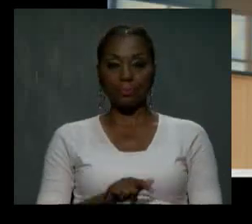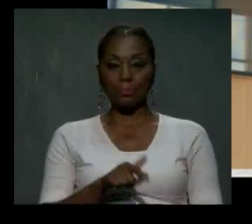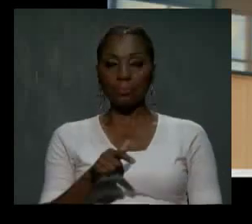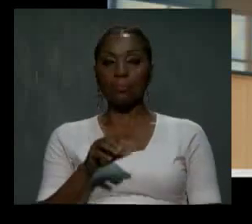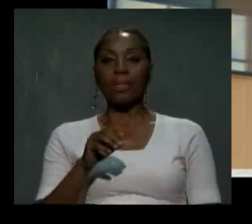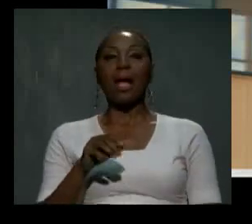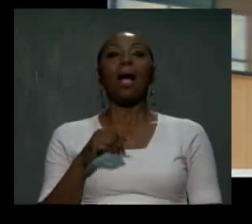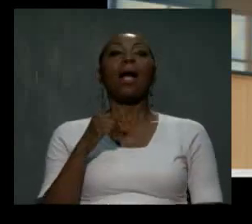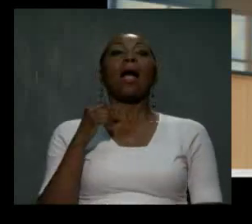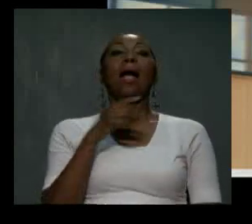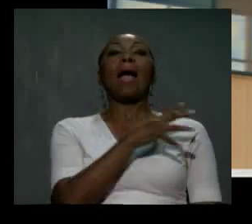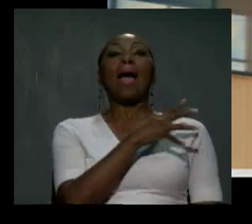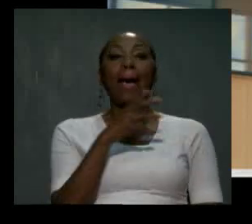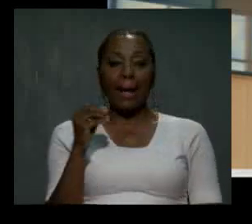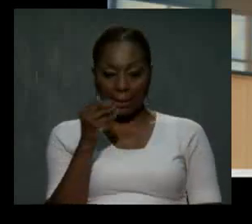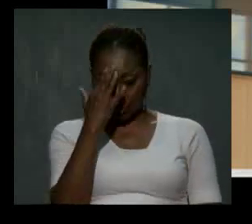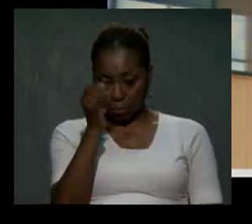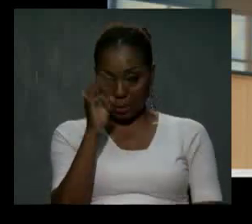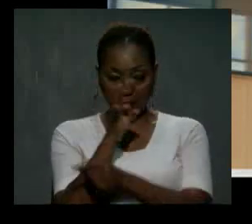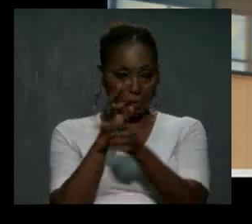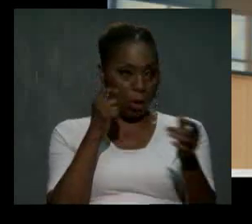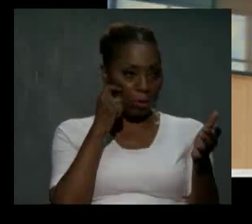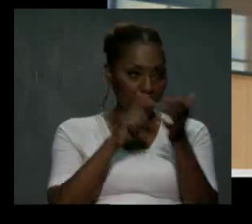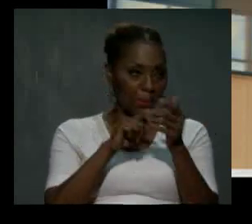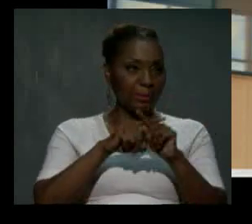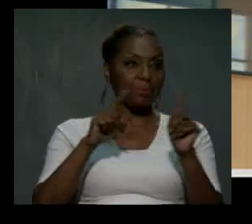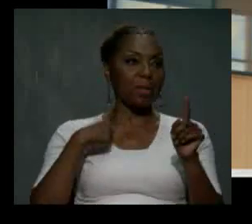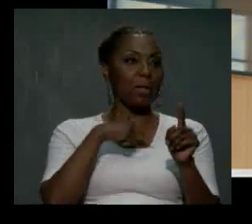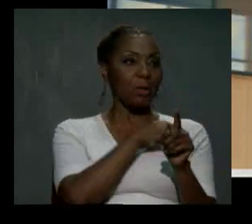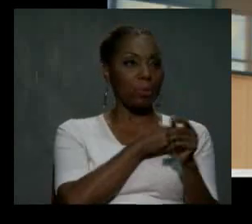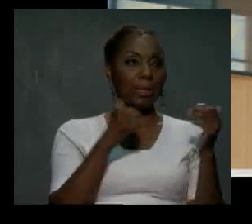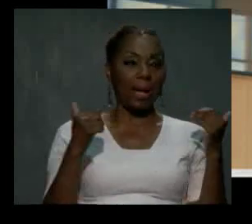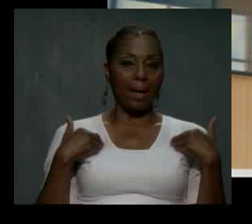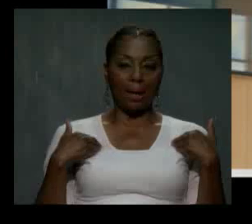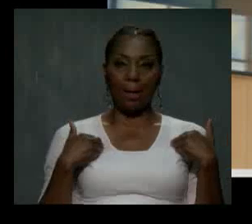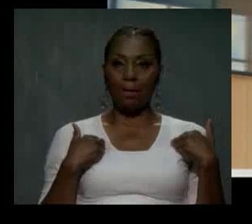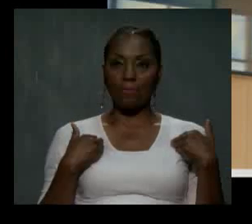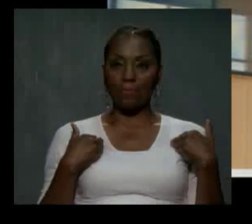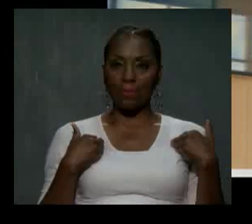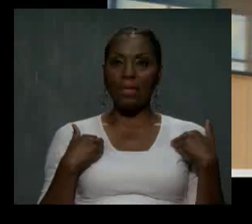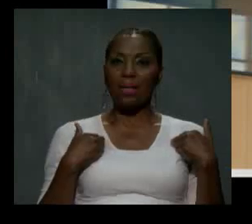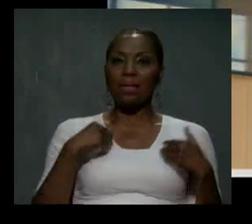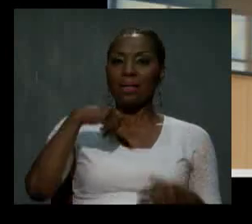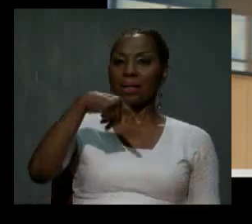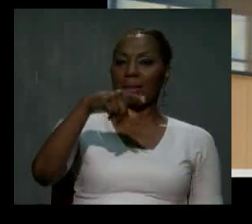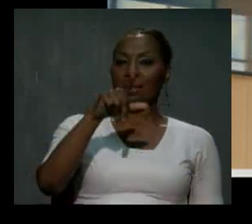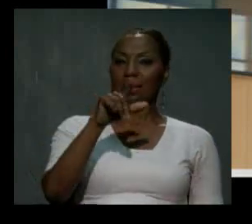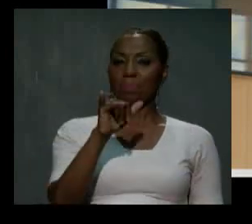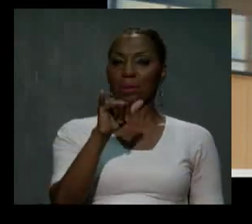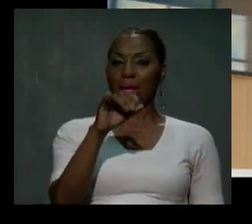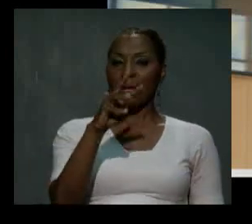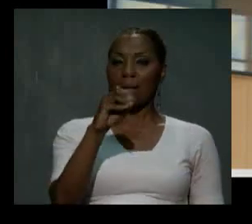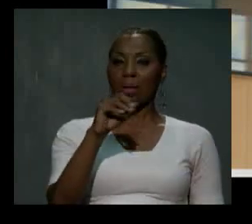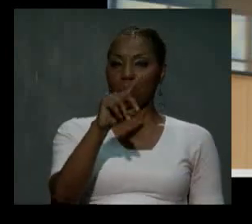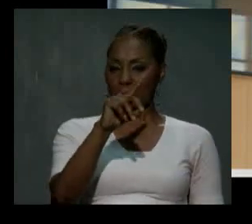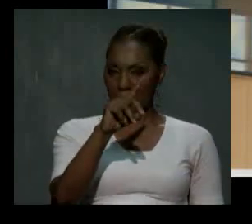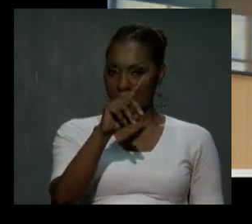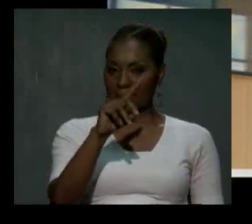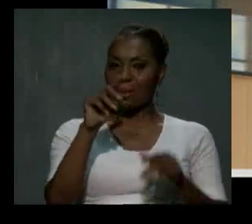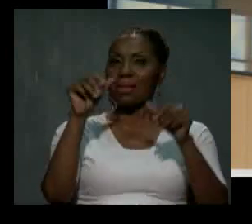And I don't know if any of you all have noticed, but we have had plywood put on the facades of several